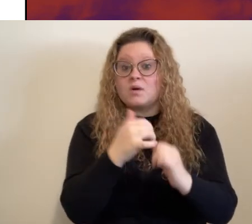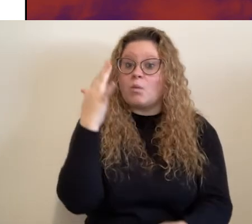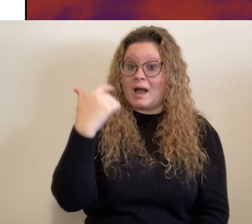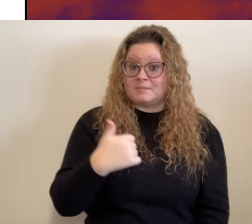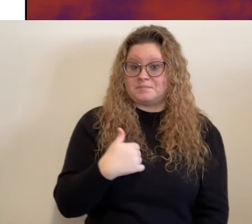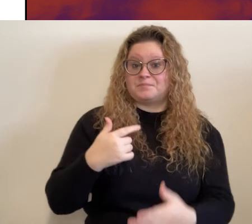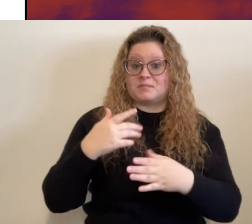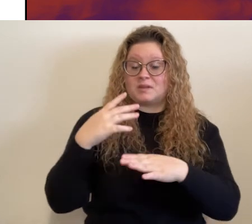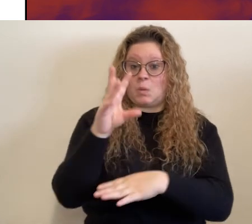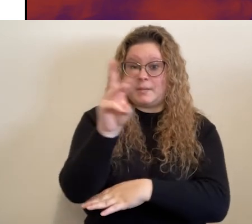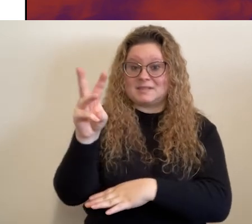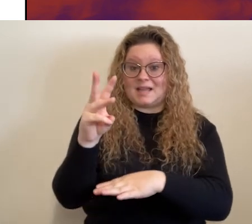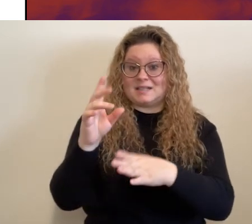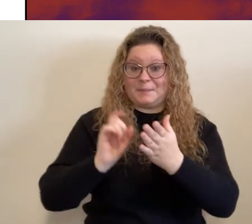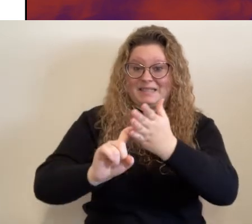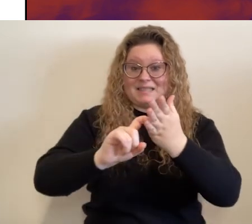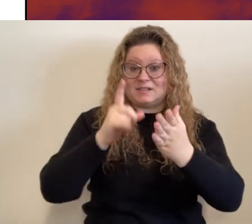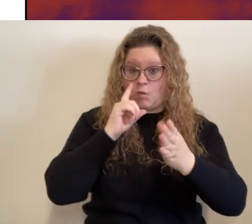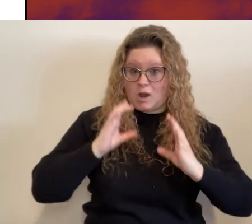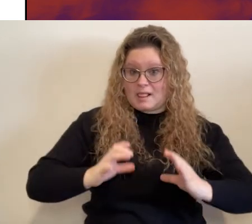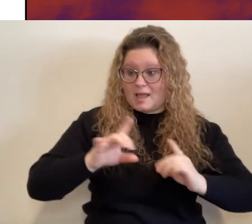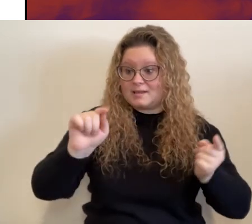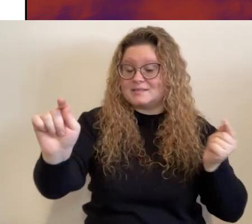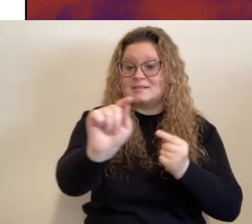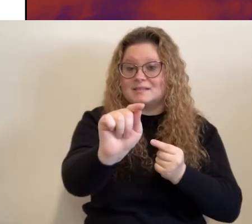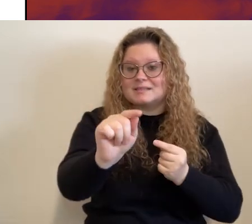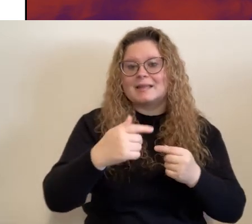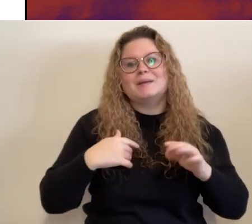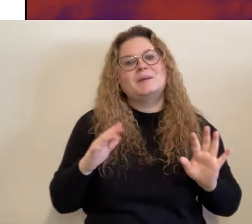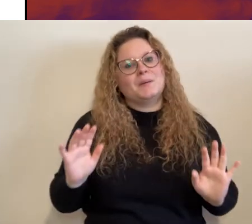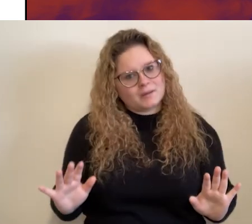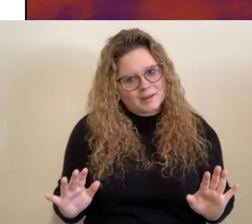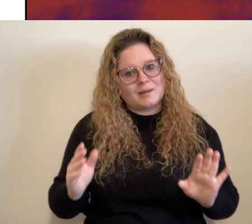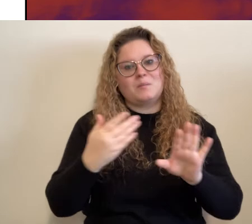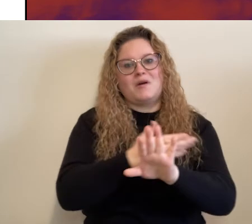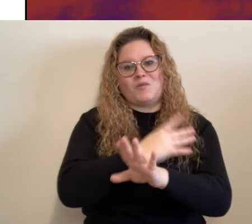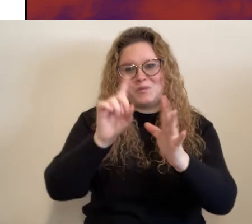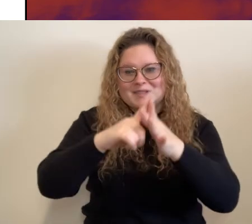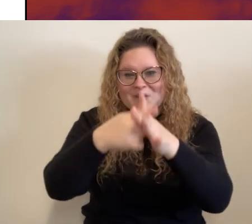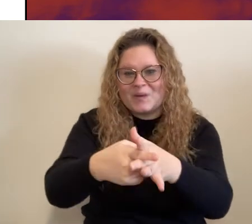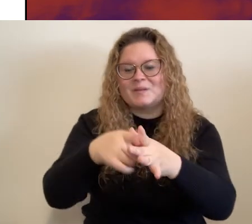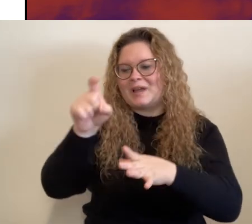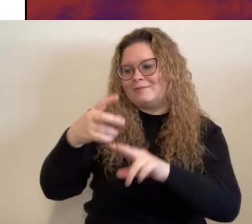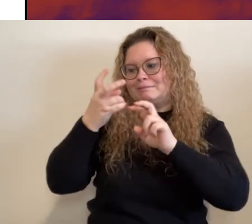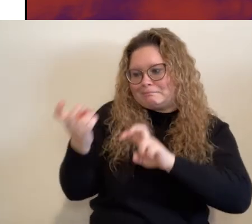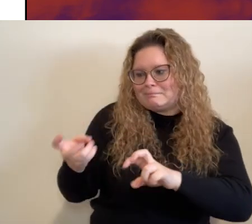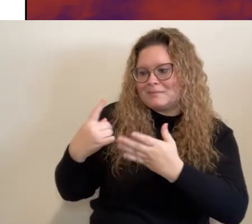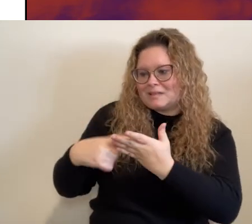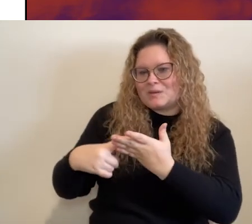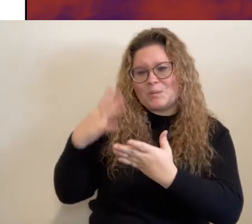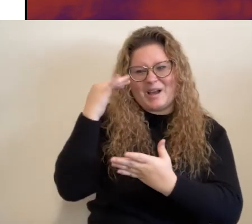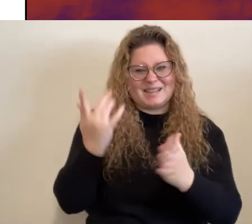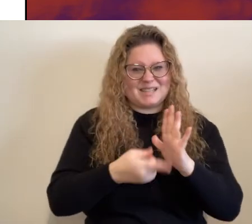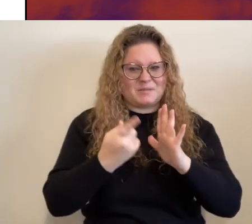for clients, and I have to like, all right, let's do a step before we get into this, because it's so tedious